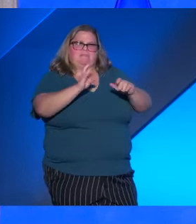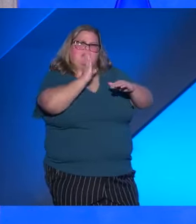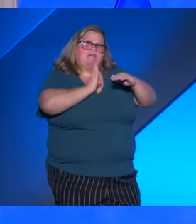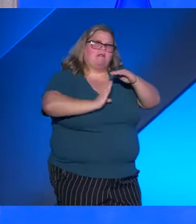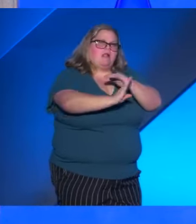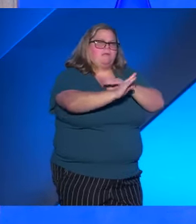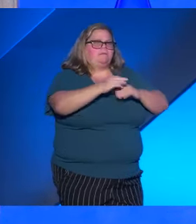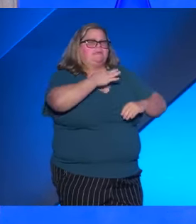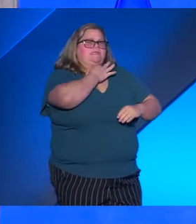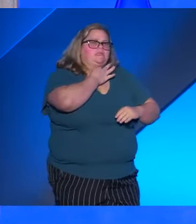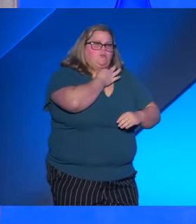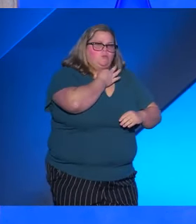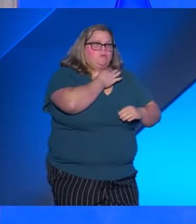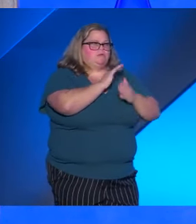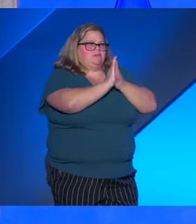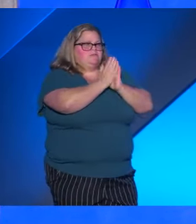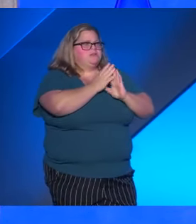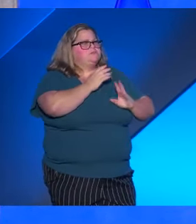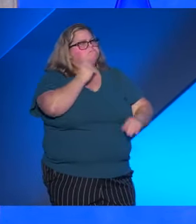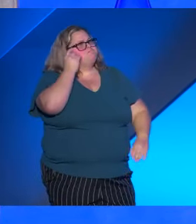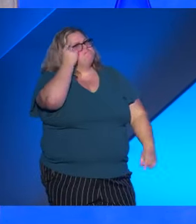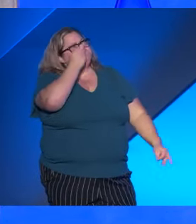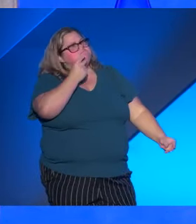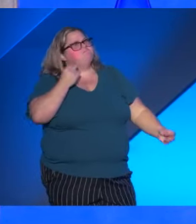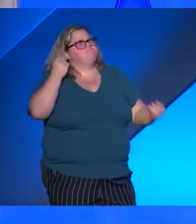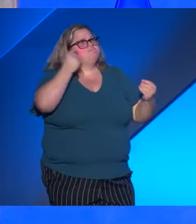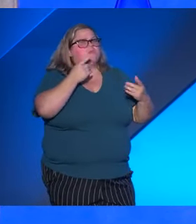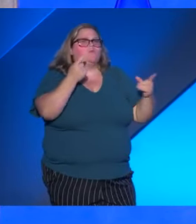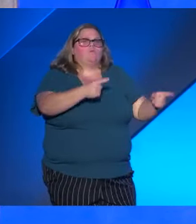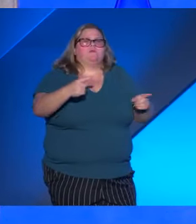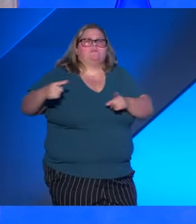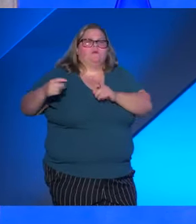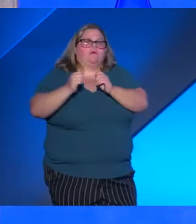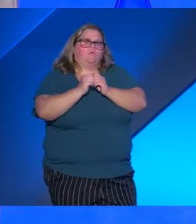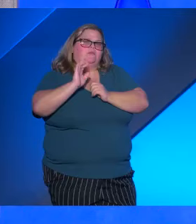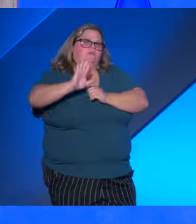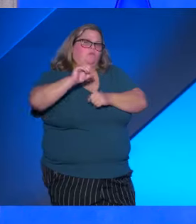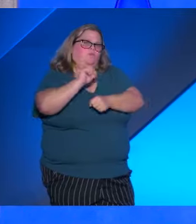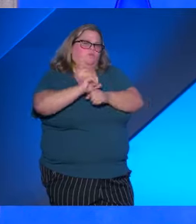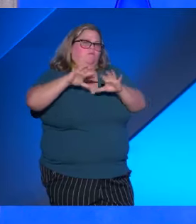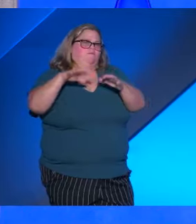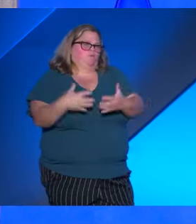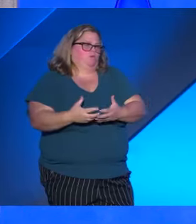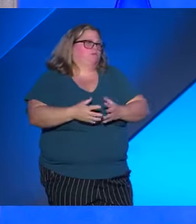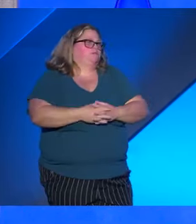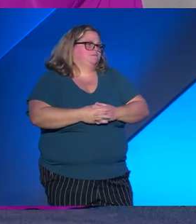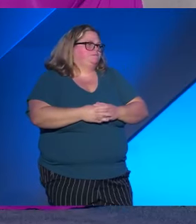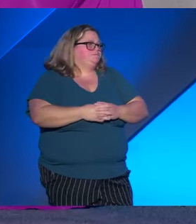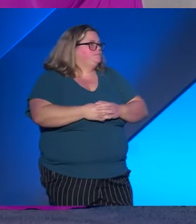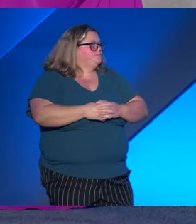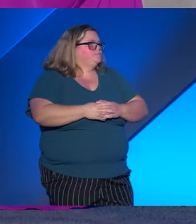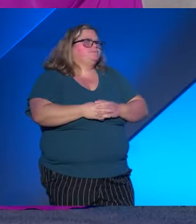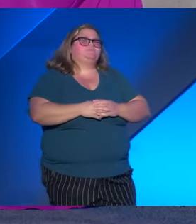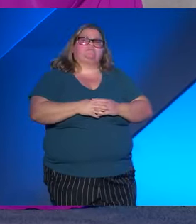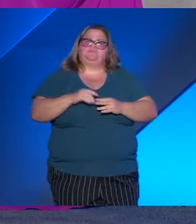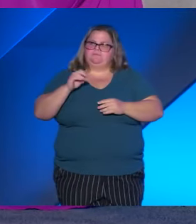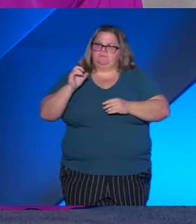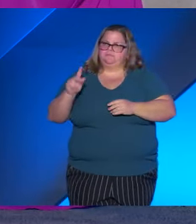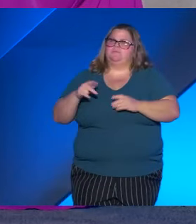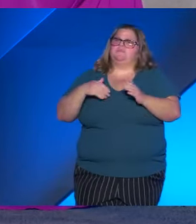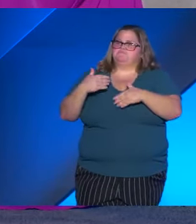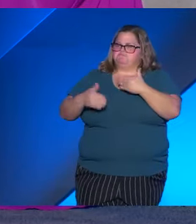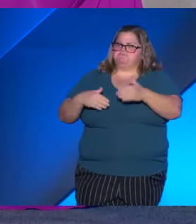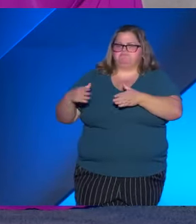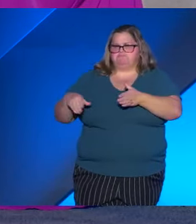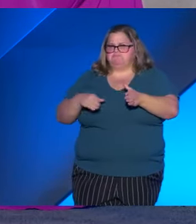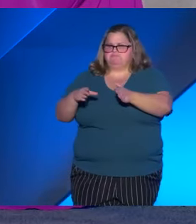get really curious about what's going on for your workforce? So moving on kind of down the